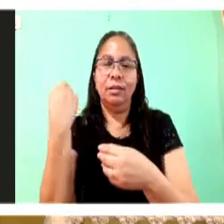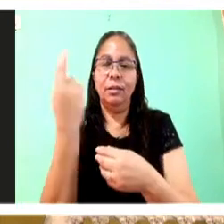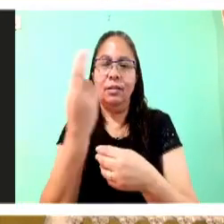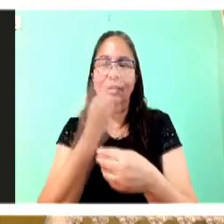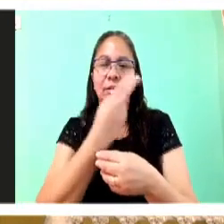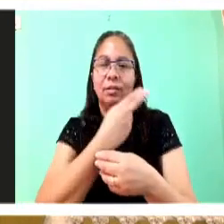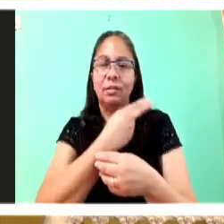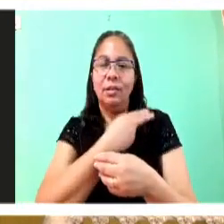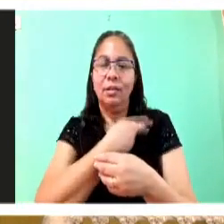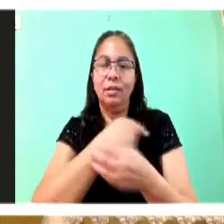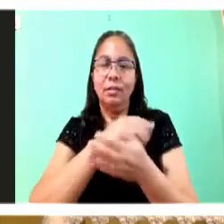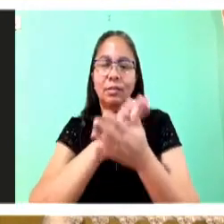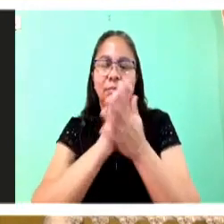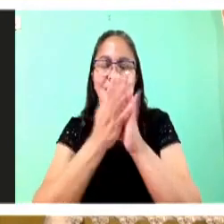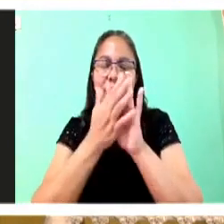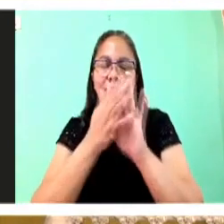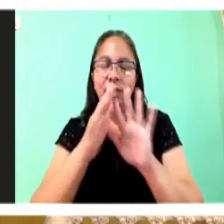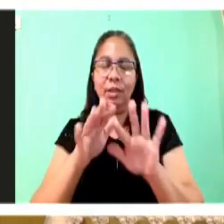grant us